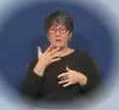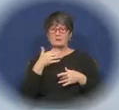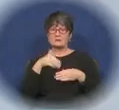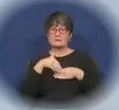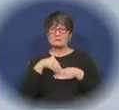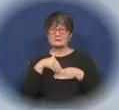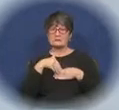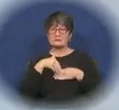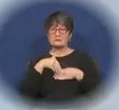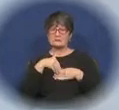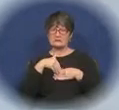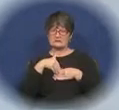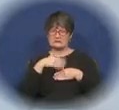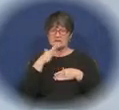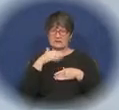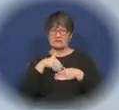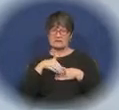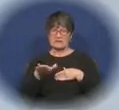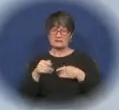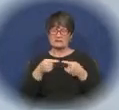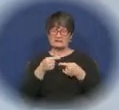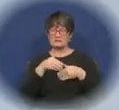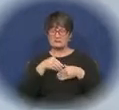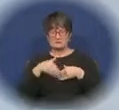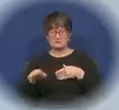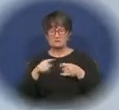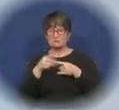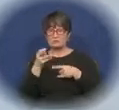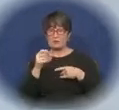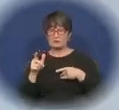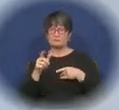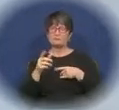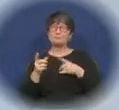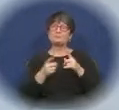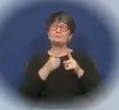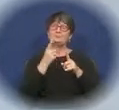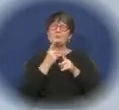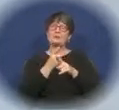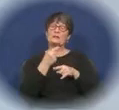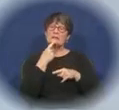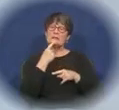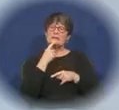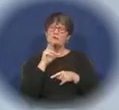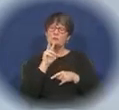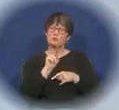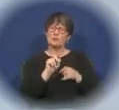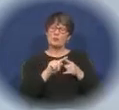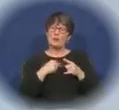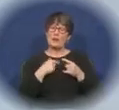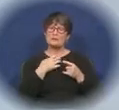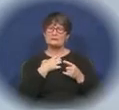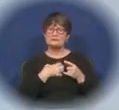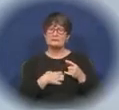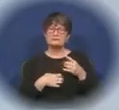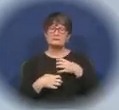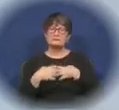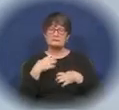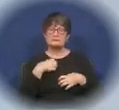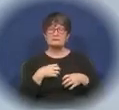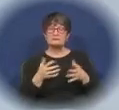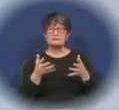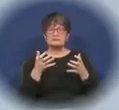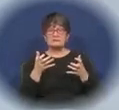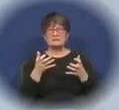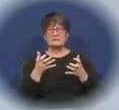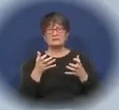you straight to the fires of Gehenna. Because when it comes to saying no to our desires and trying to work